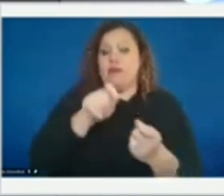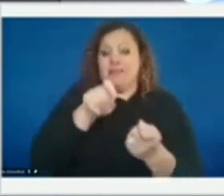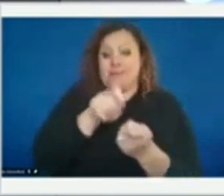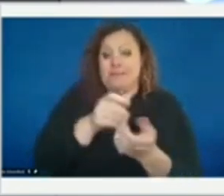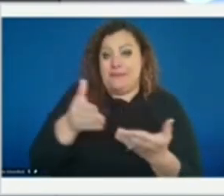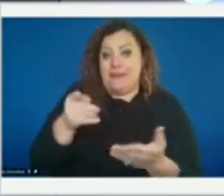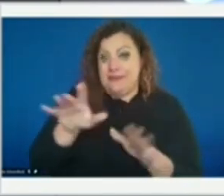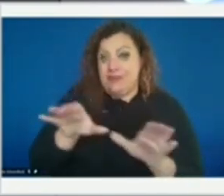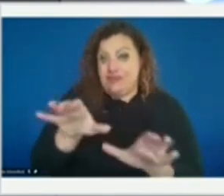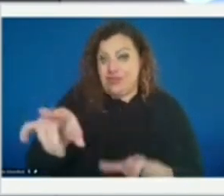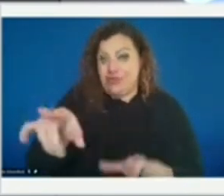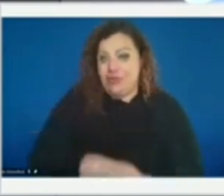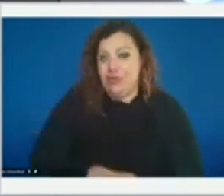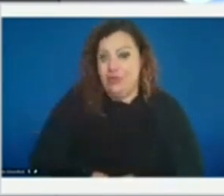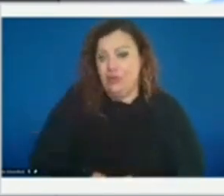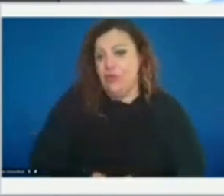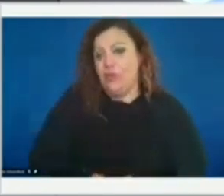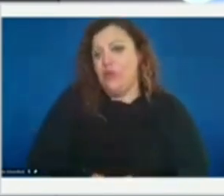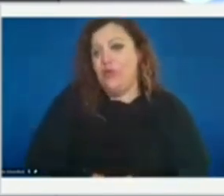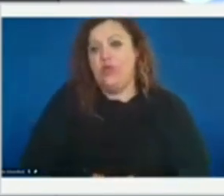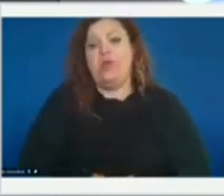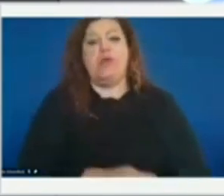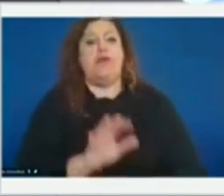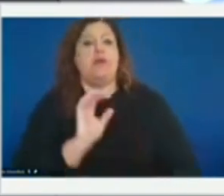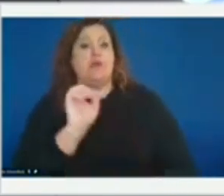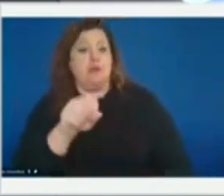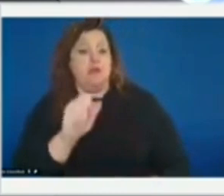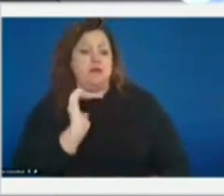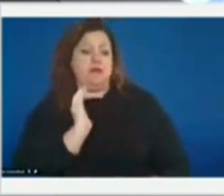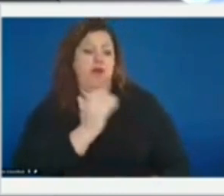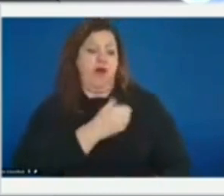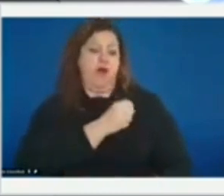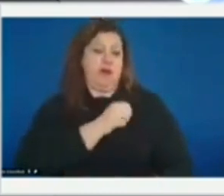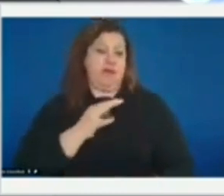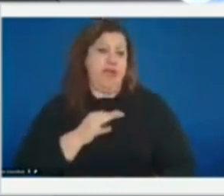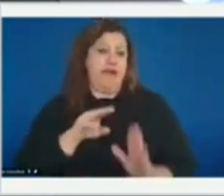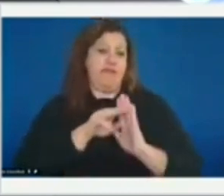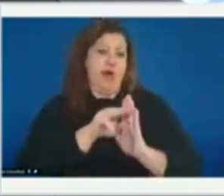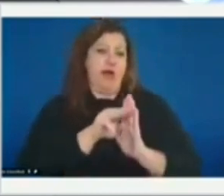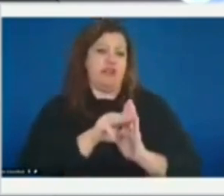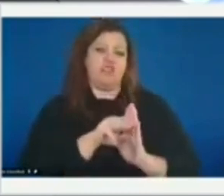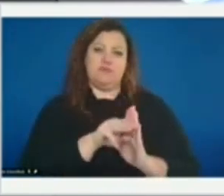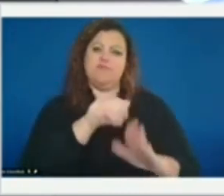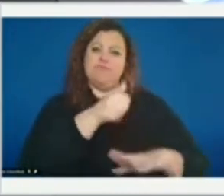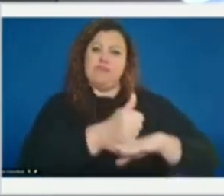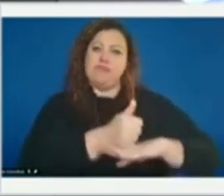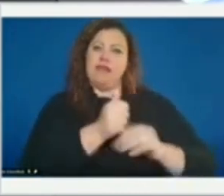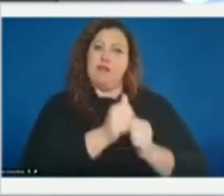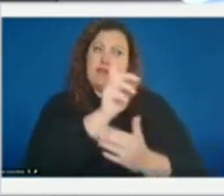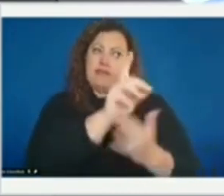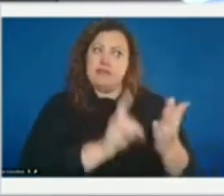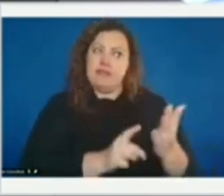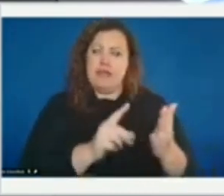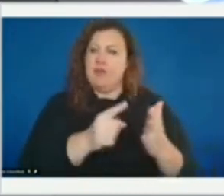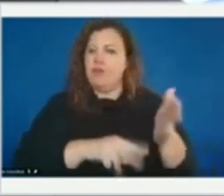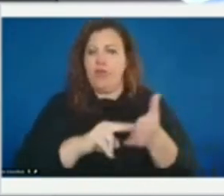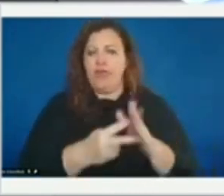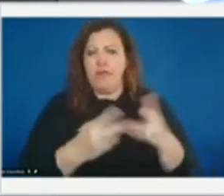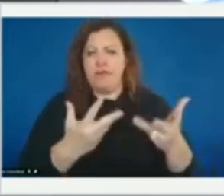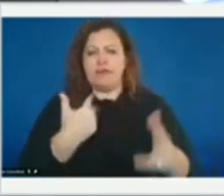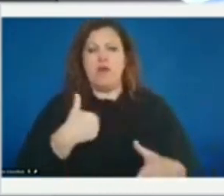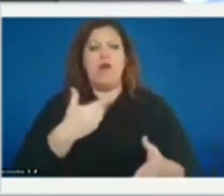So our staffing models are by design. And what that means is we put people, we bring